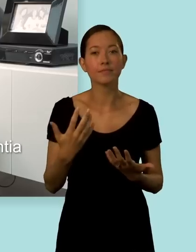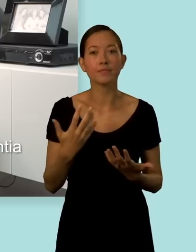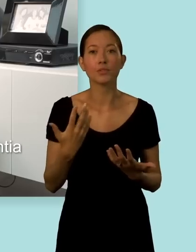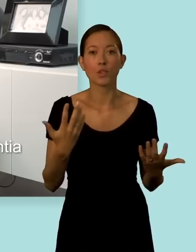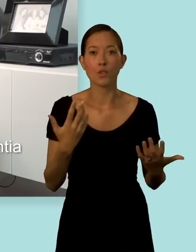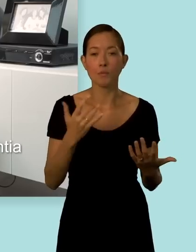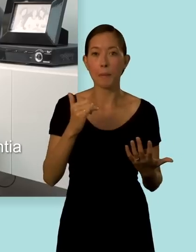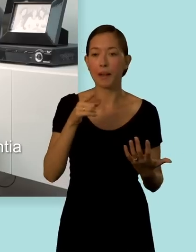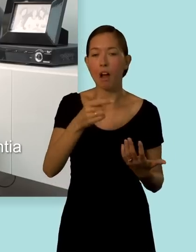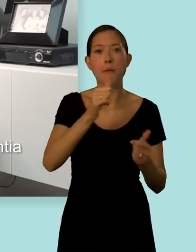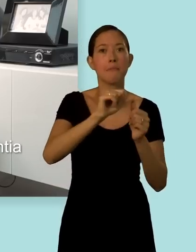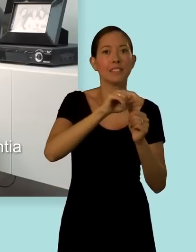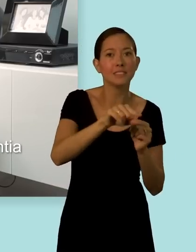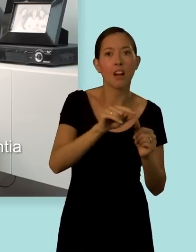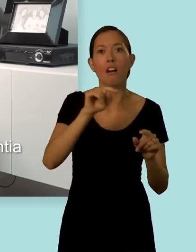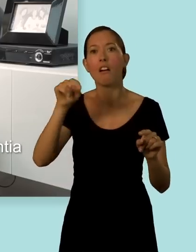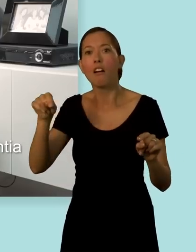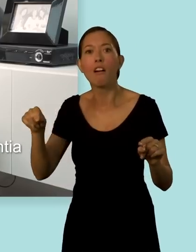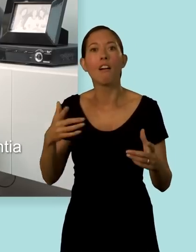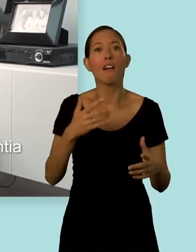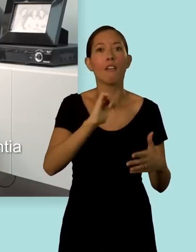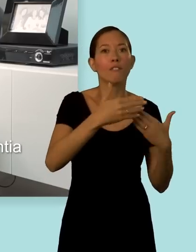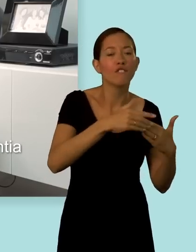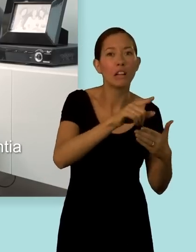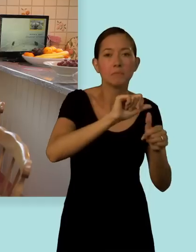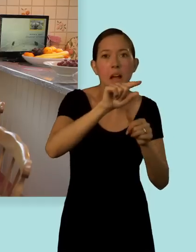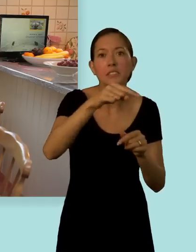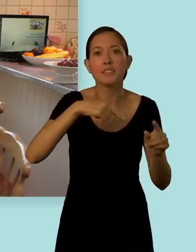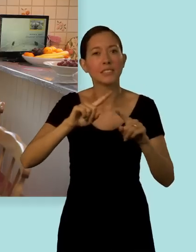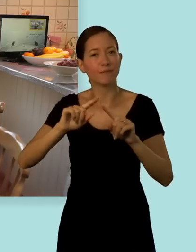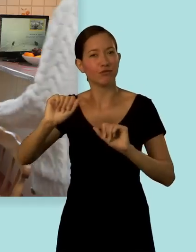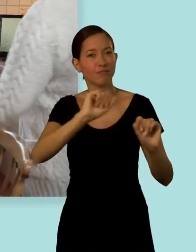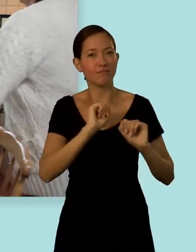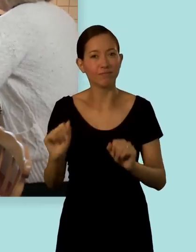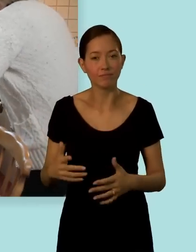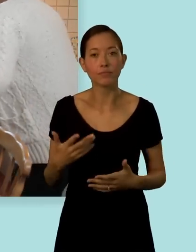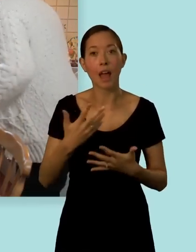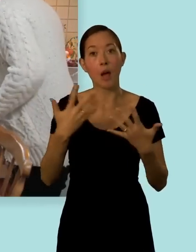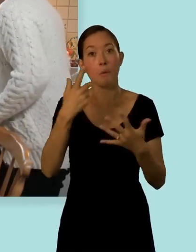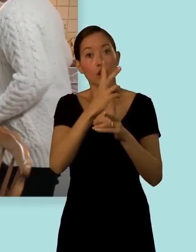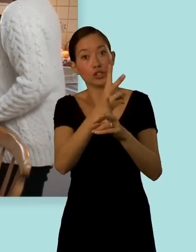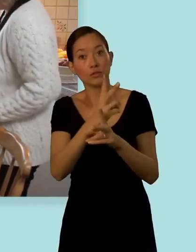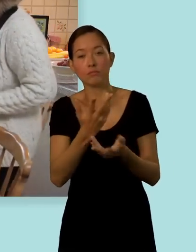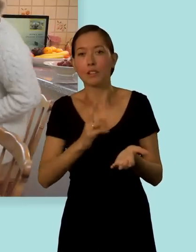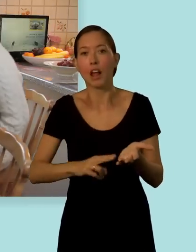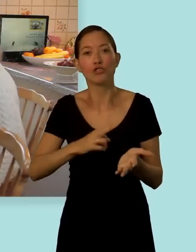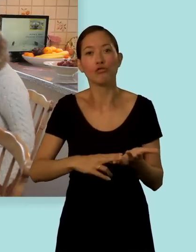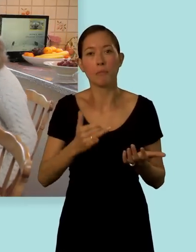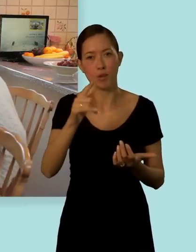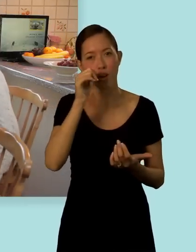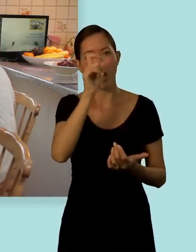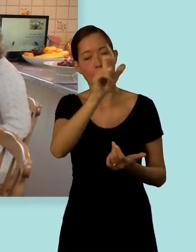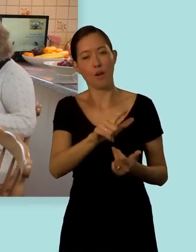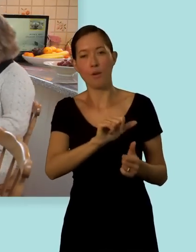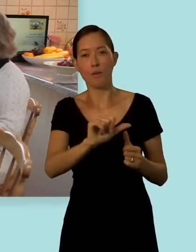help will be more beneficial, say, to you than it would for anybody else. Much of how you care for the person will come naturally. You